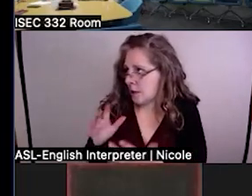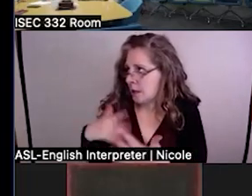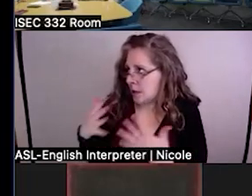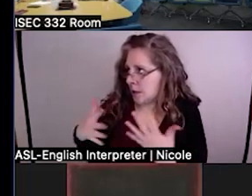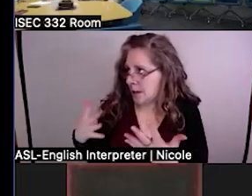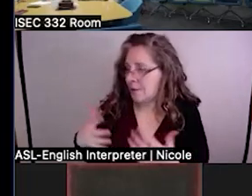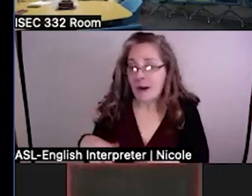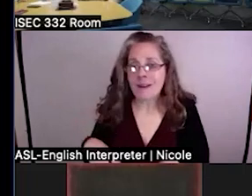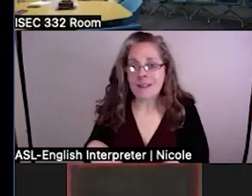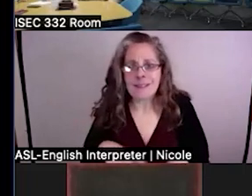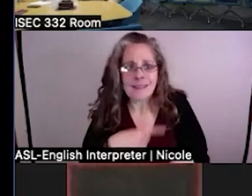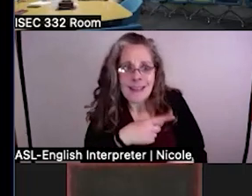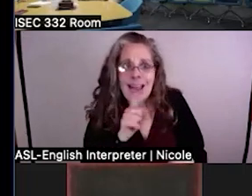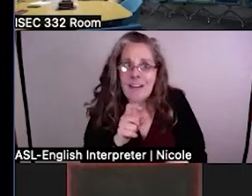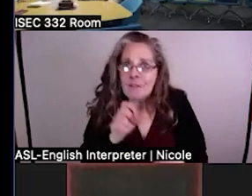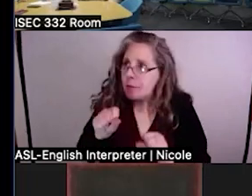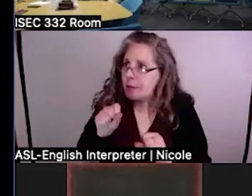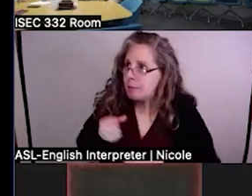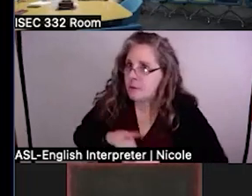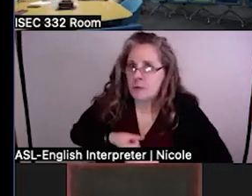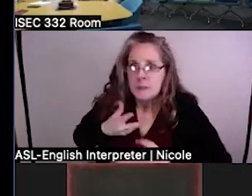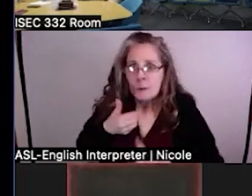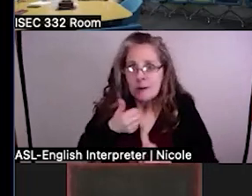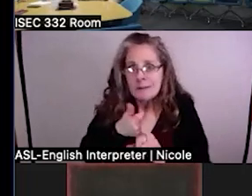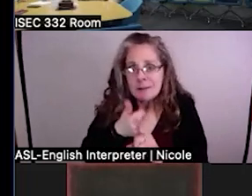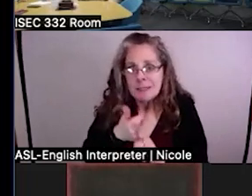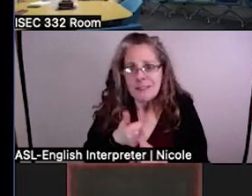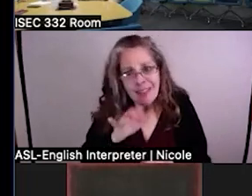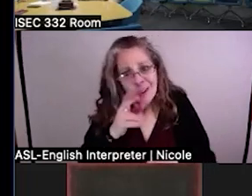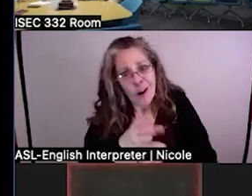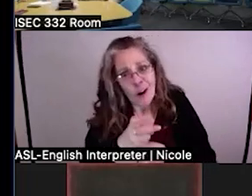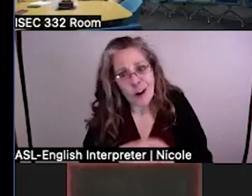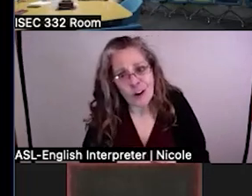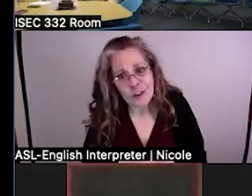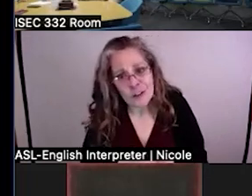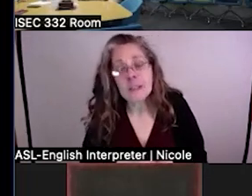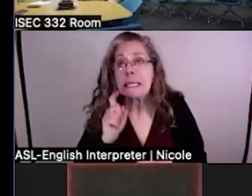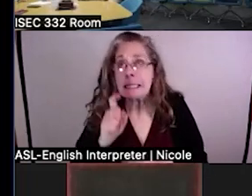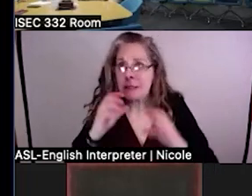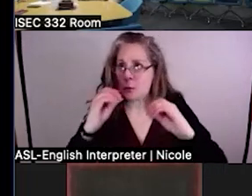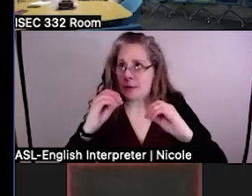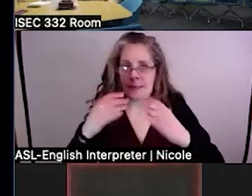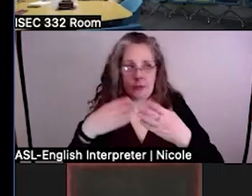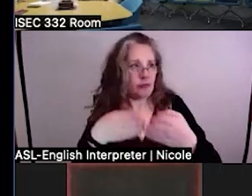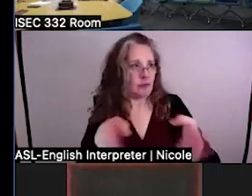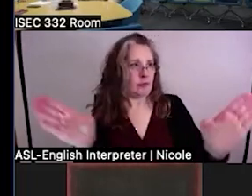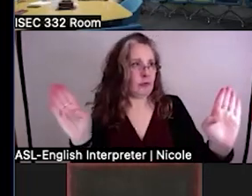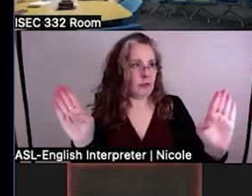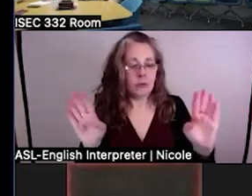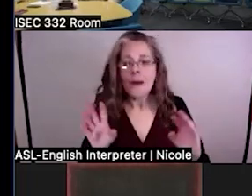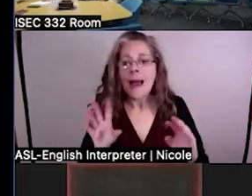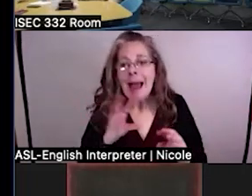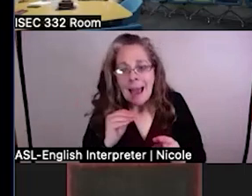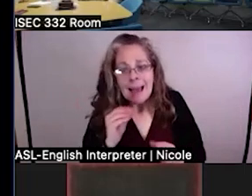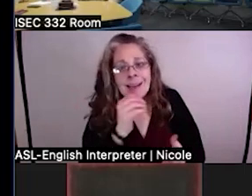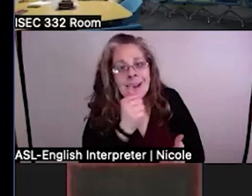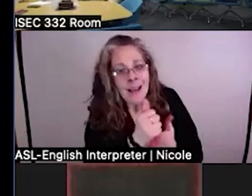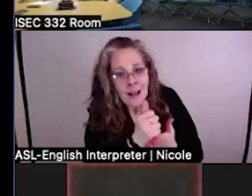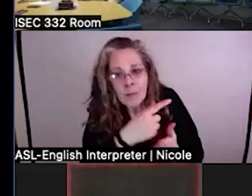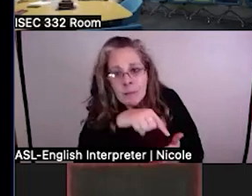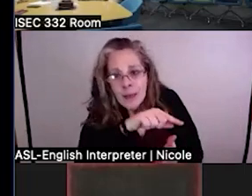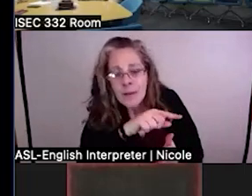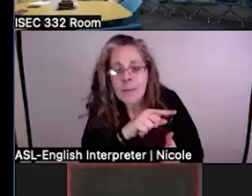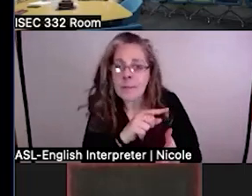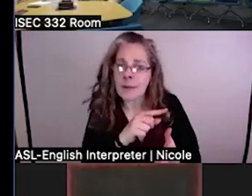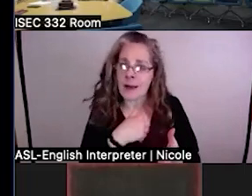to do that, that's hard. We have to educate society. But we also have to help people have the confidence and